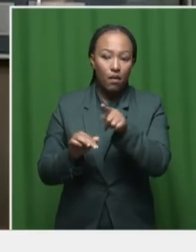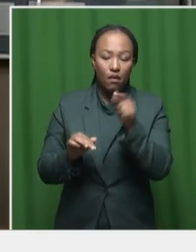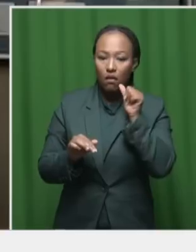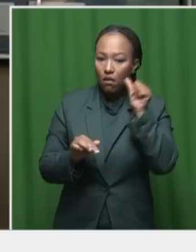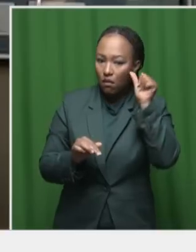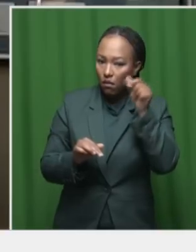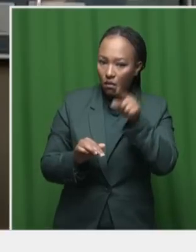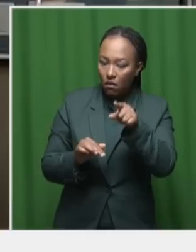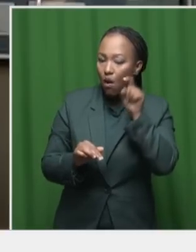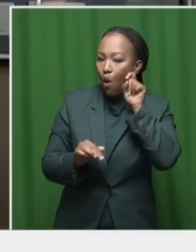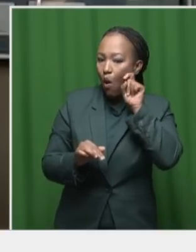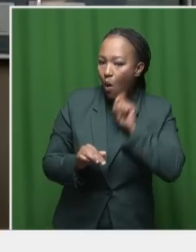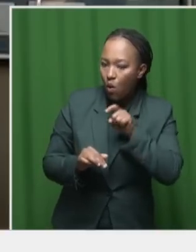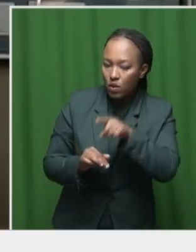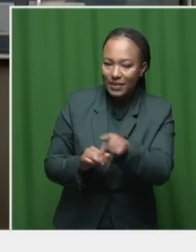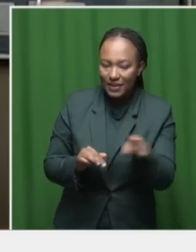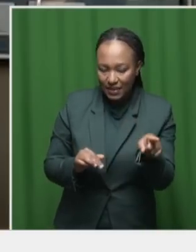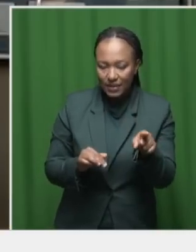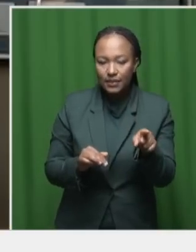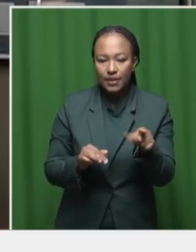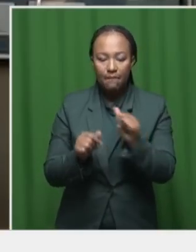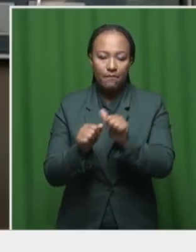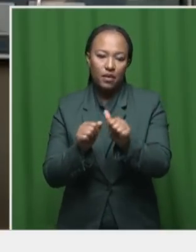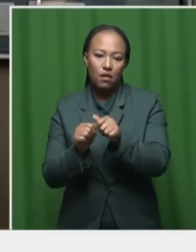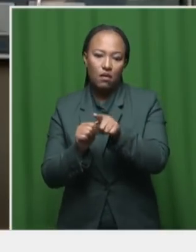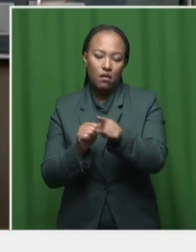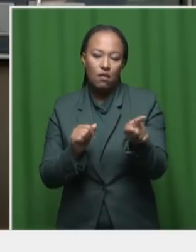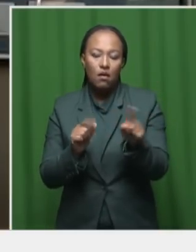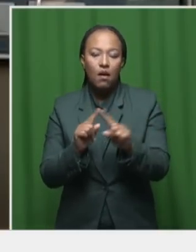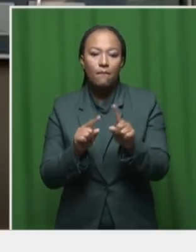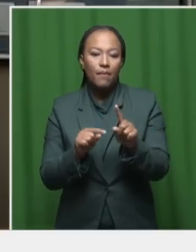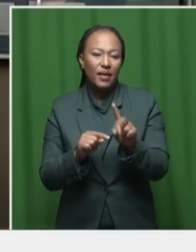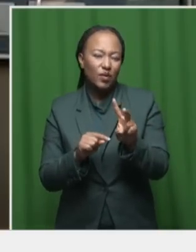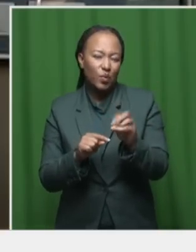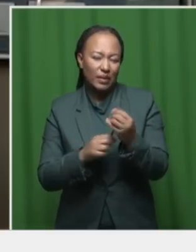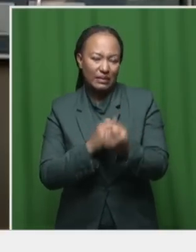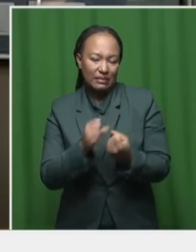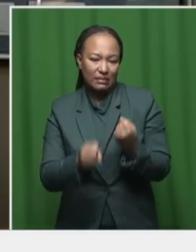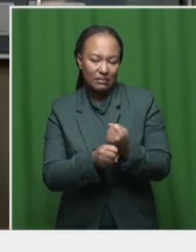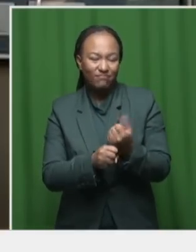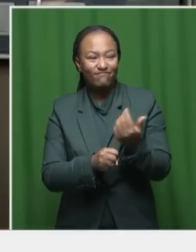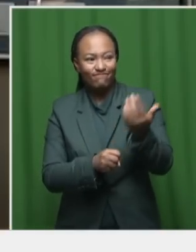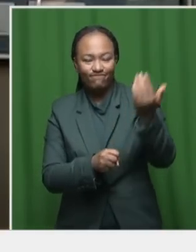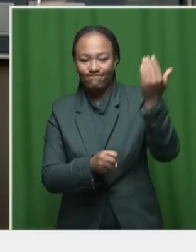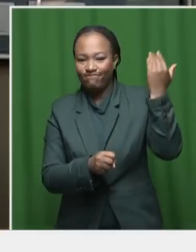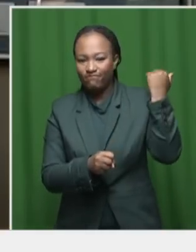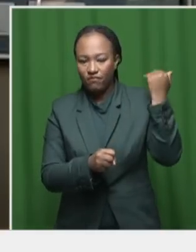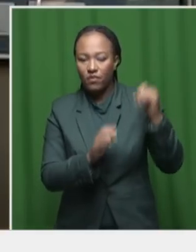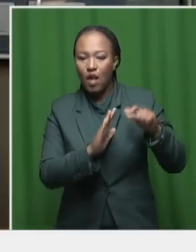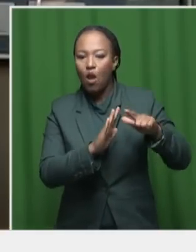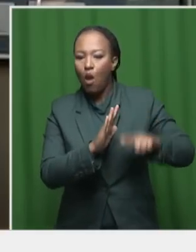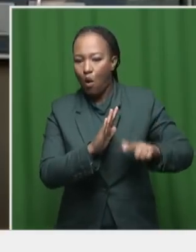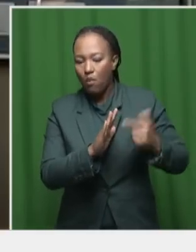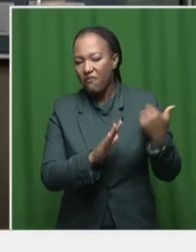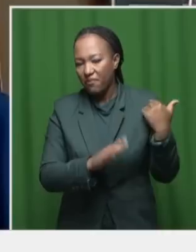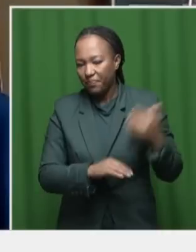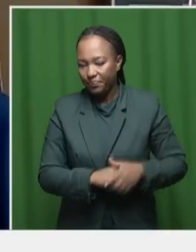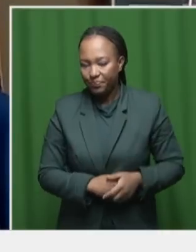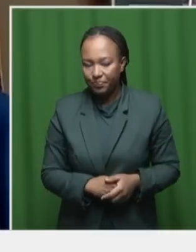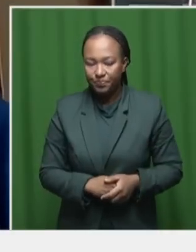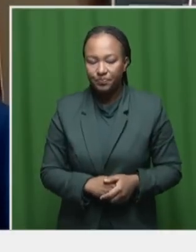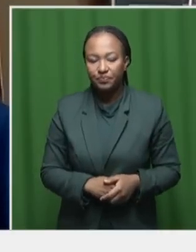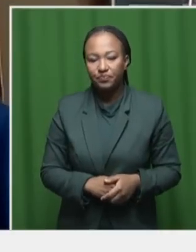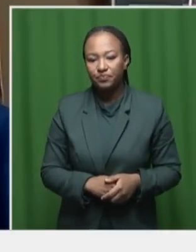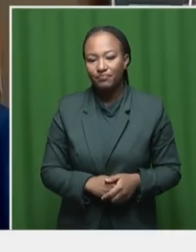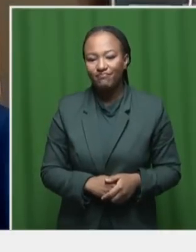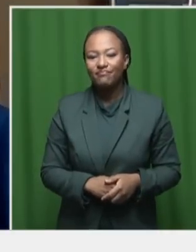a slightly better position today than most of the past, 20 years when interest rates were actually relatively low in South Africa. We have